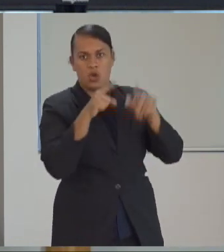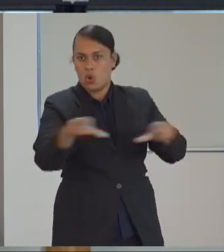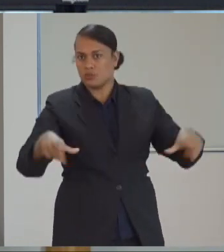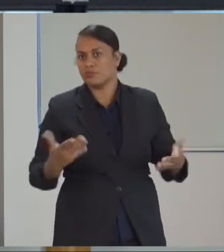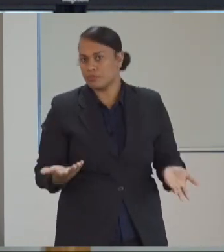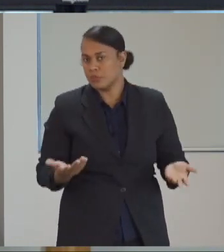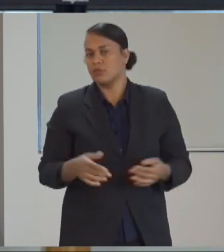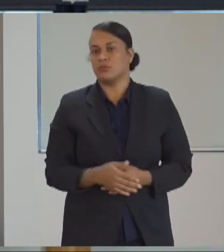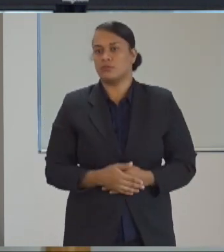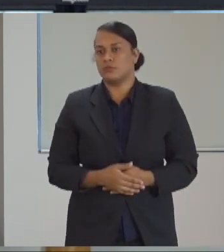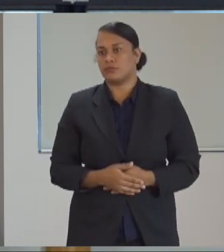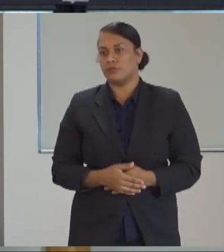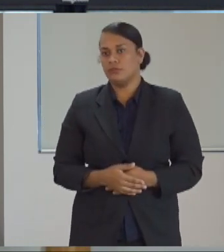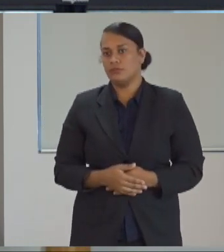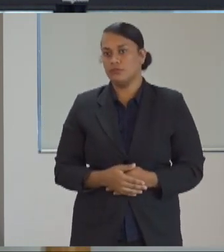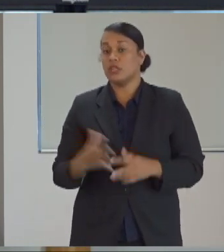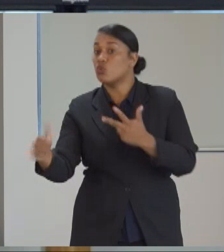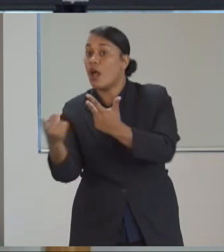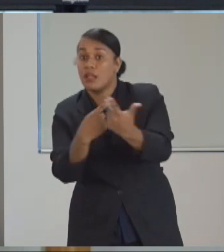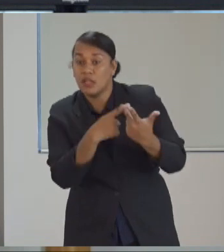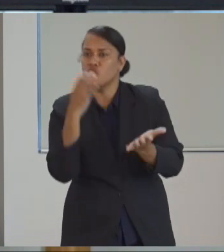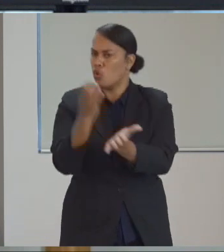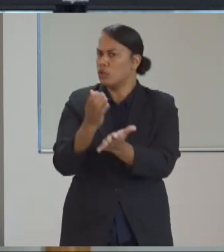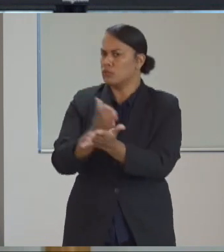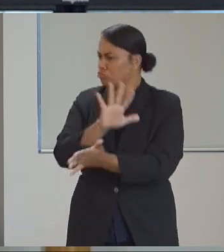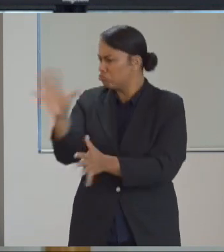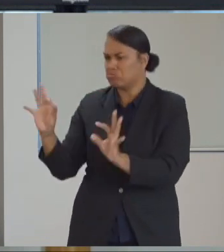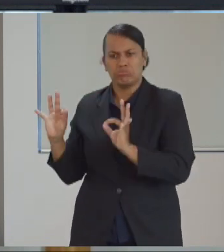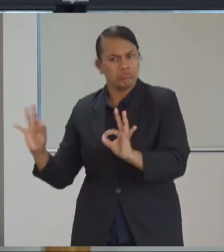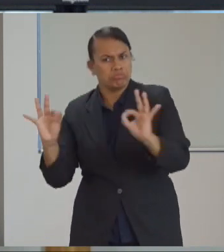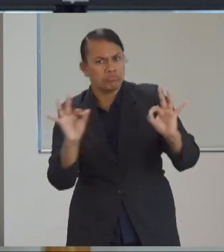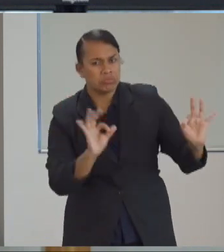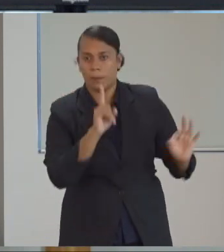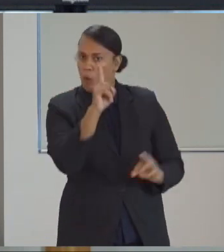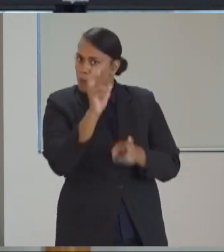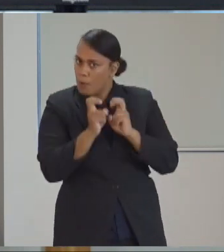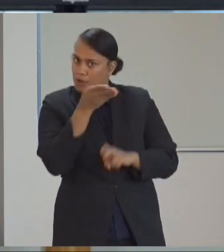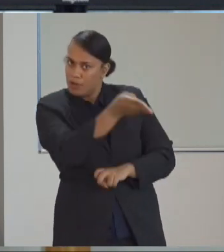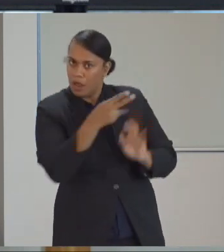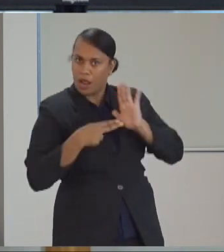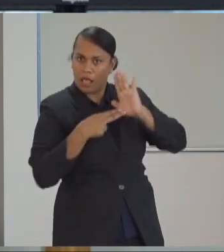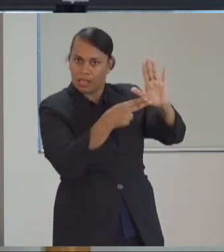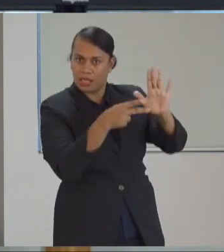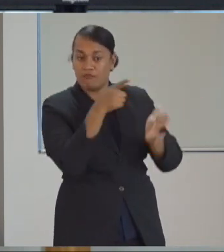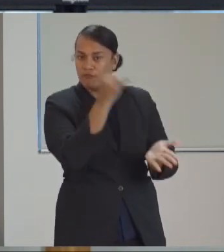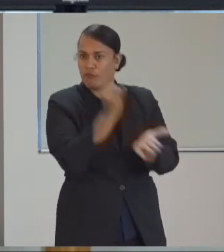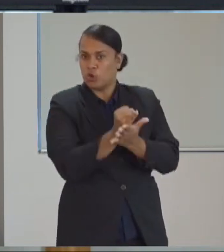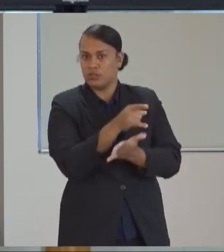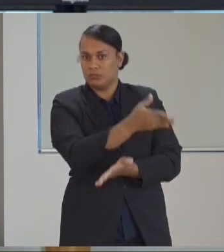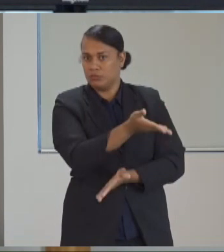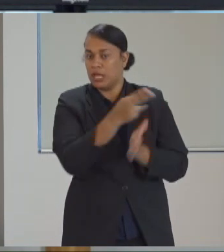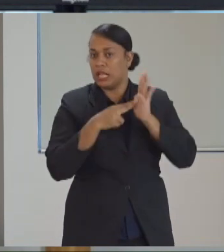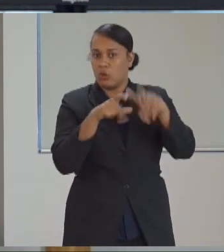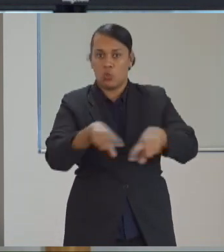actually had the charges drafted correctly or, properly. In this particular instance, there was a flaw in it,